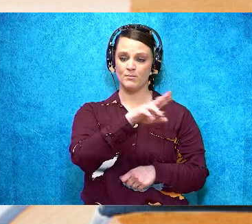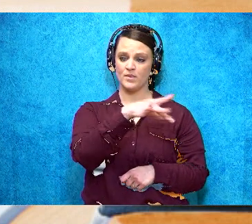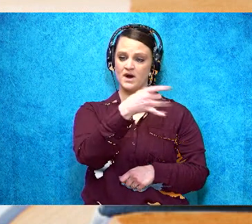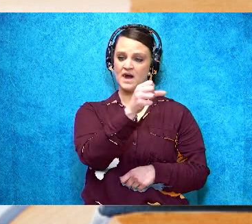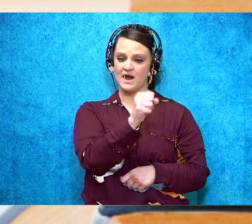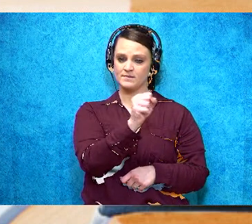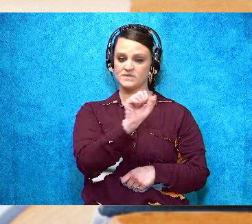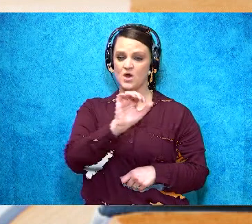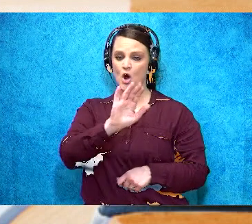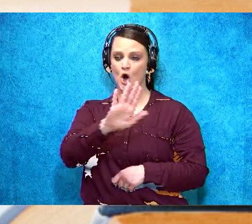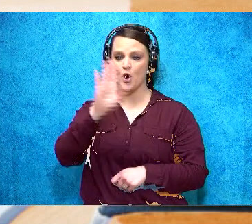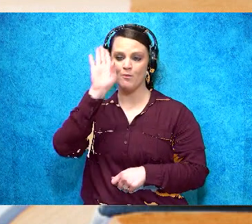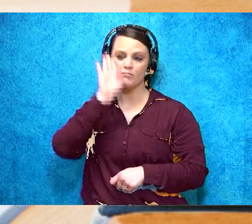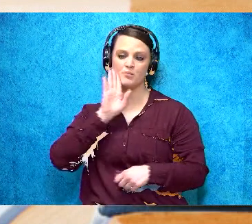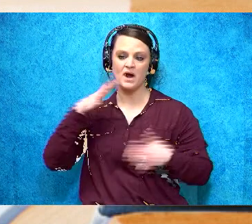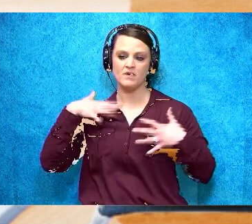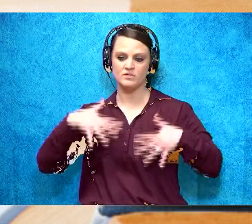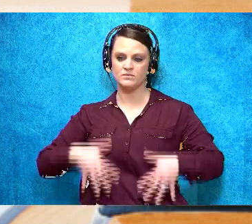brown